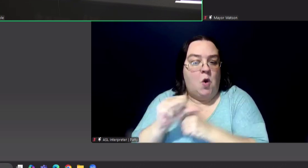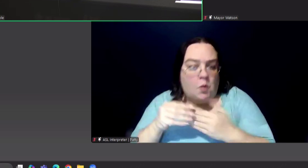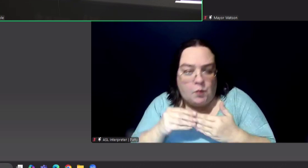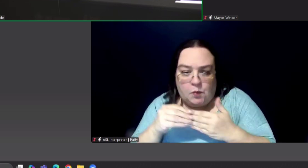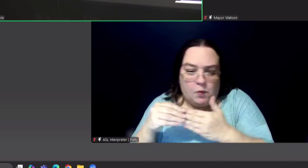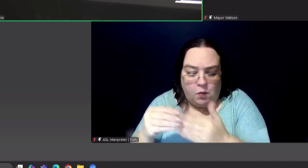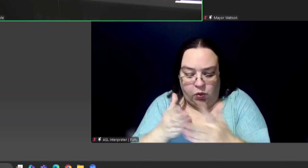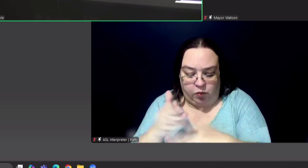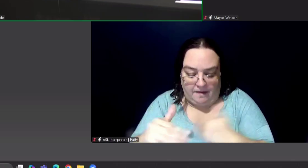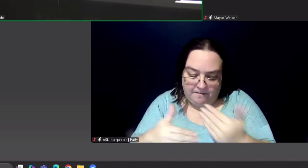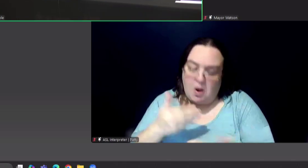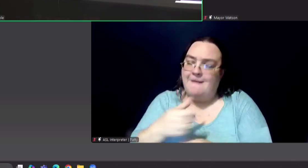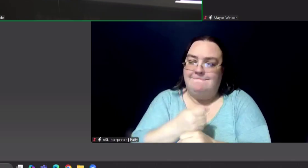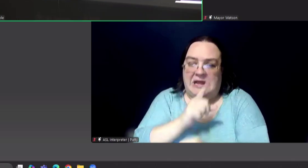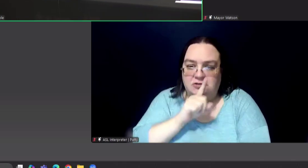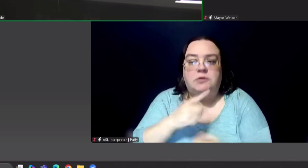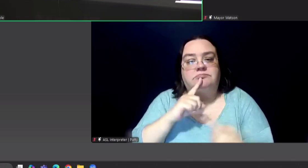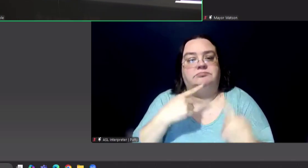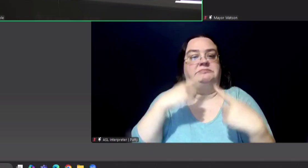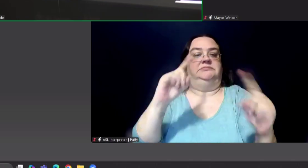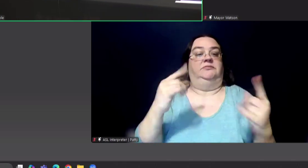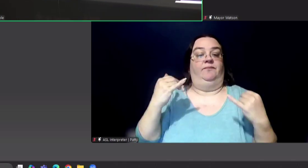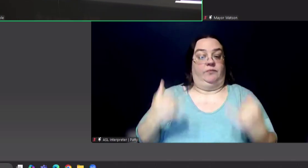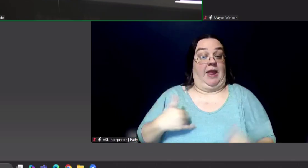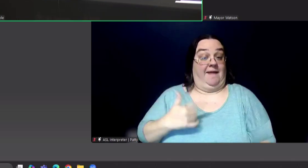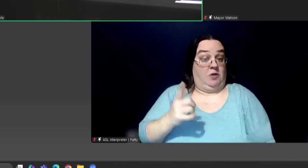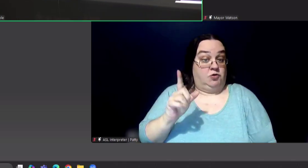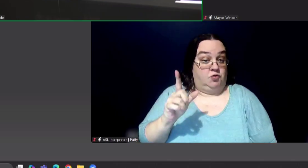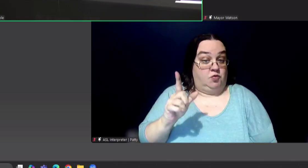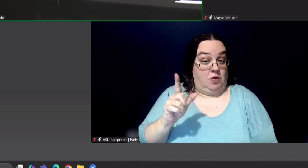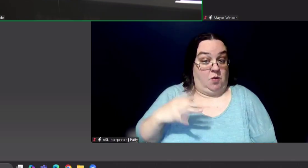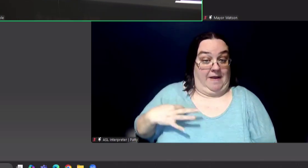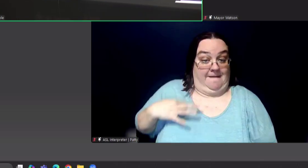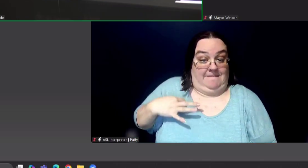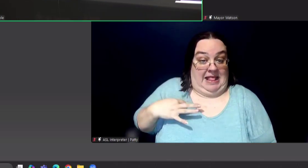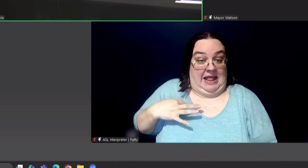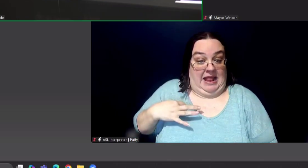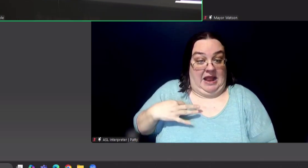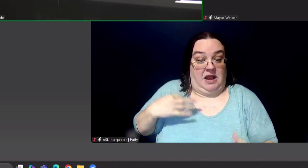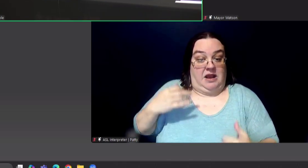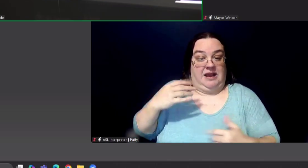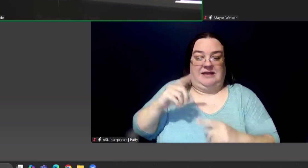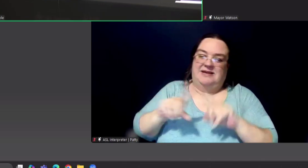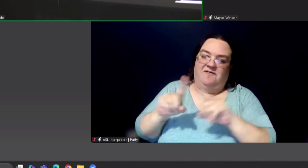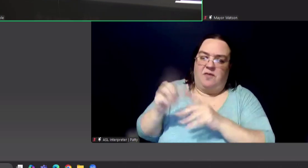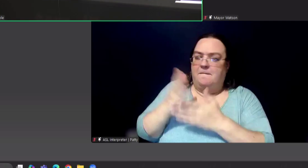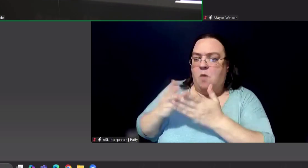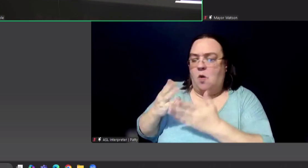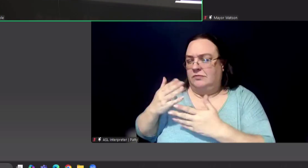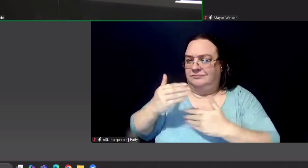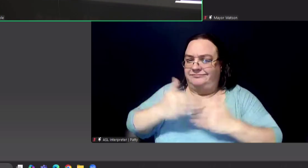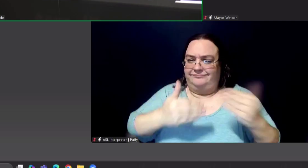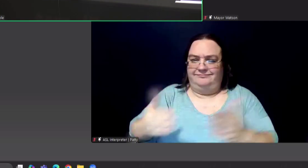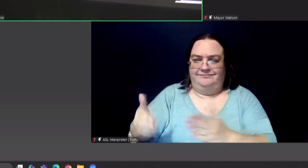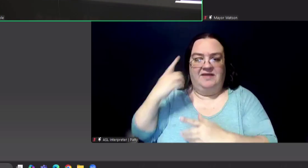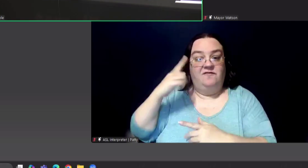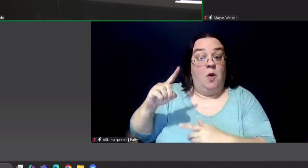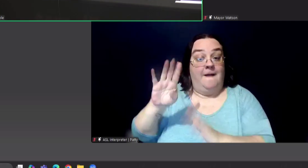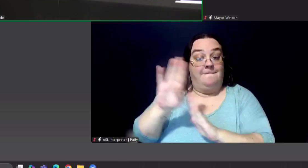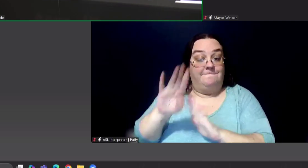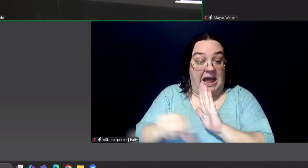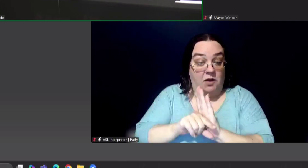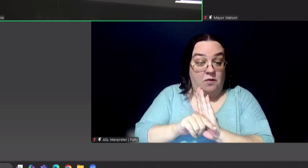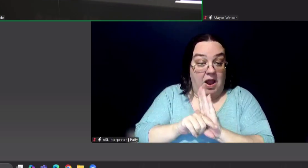success. Currently, we've got 21 applicants in various stages of background investigation. That's got to be a new record for the town of Cheverly